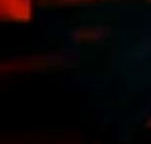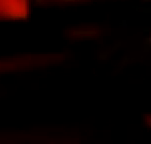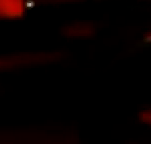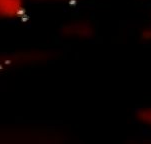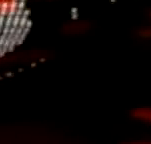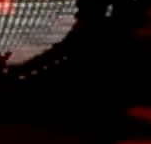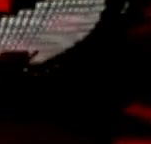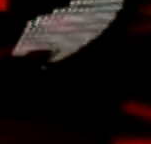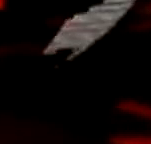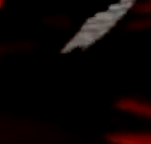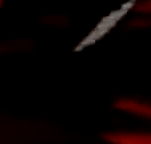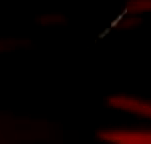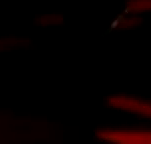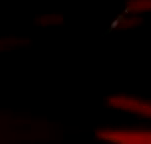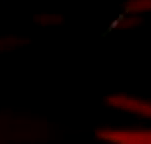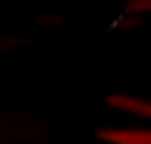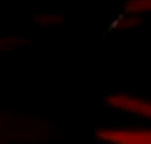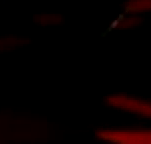*811*962#.